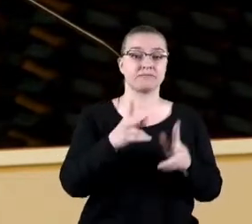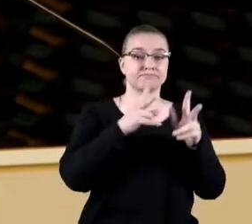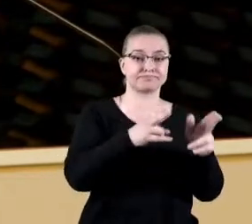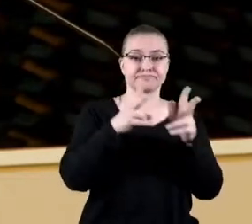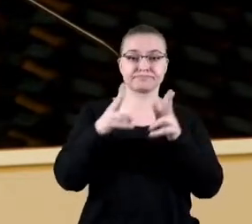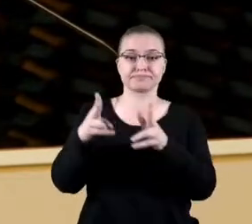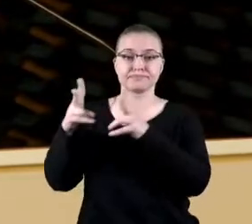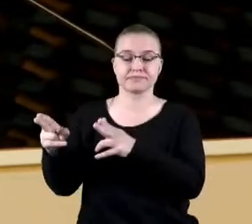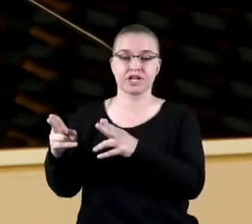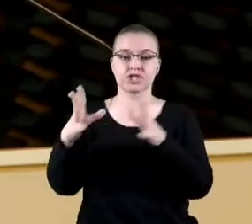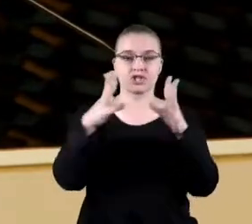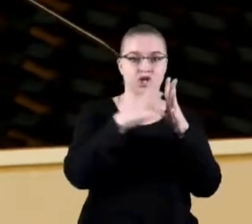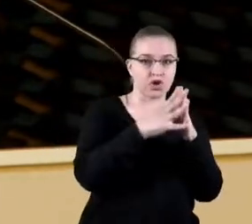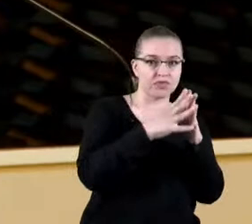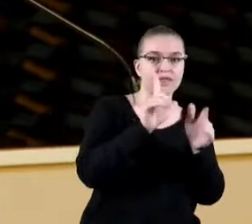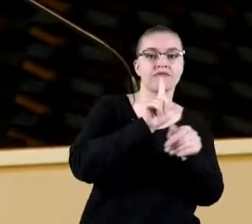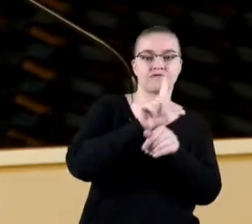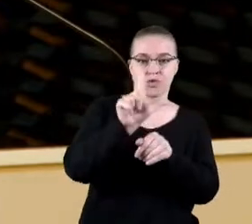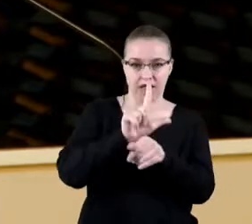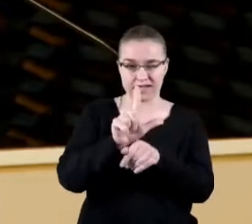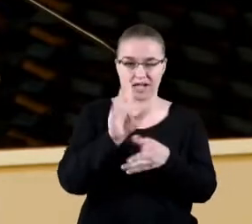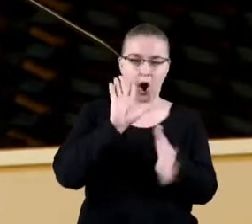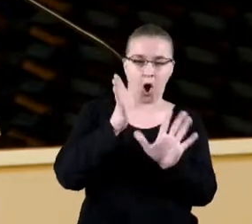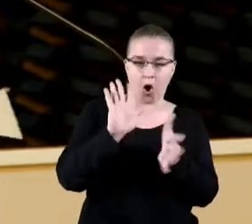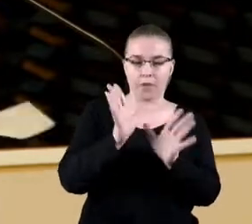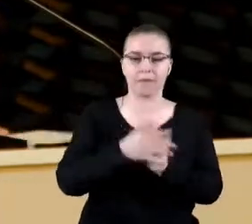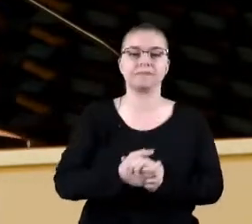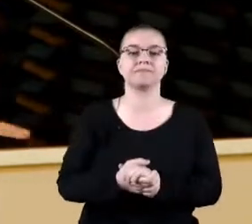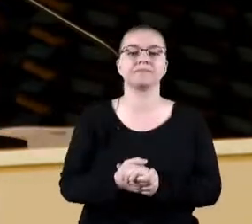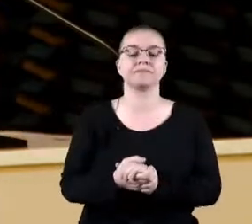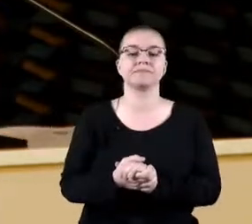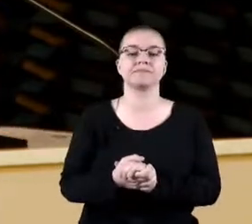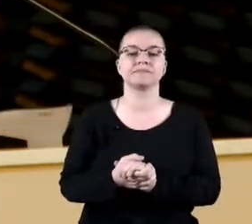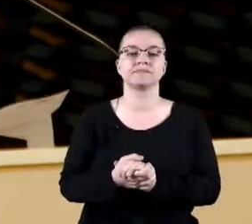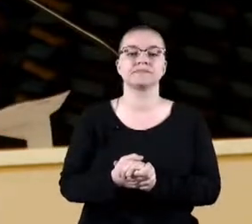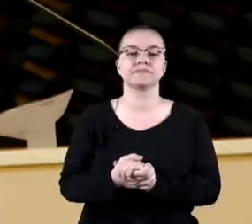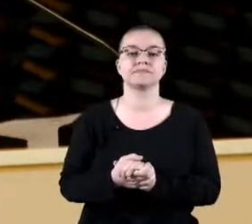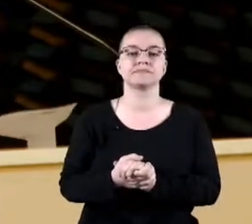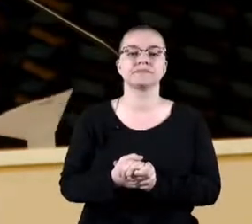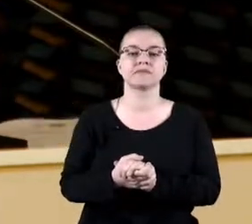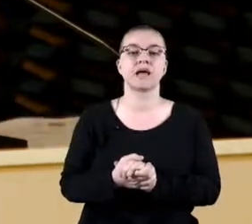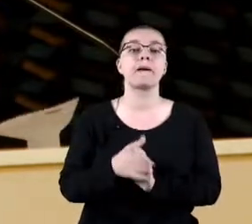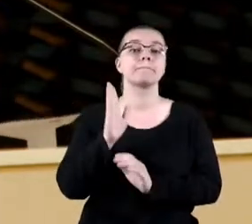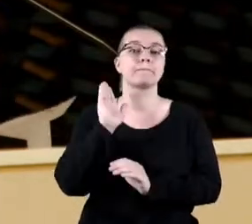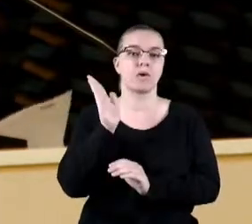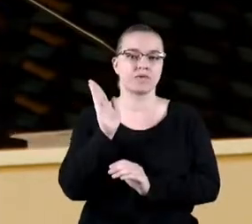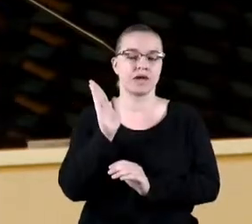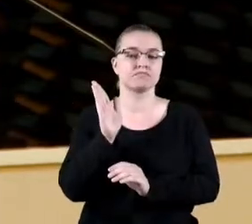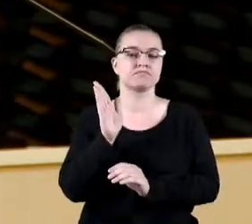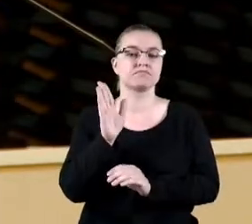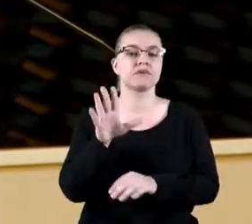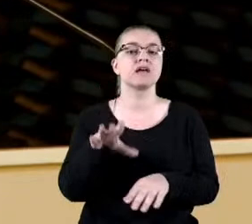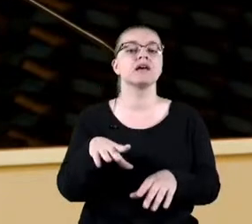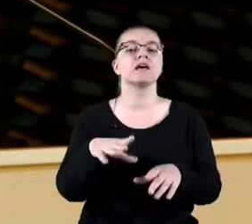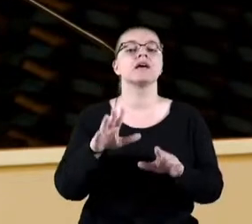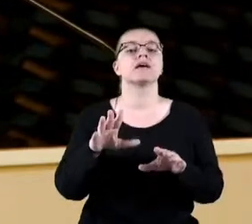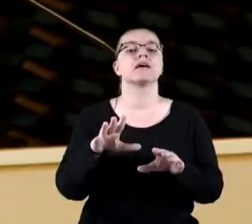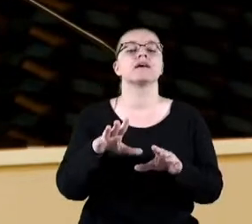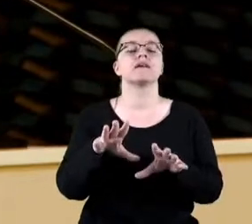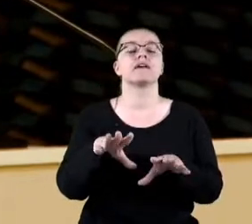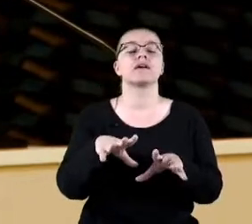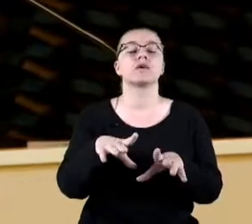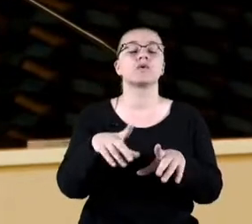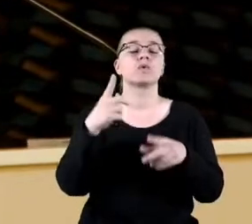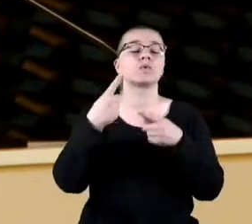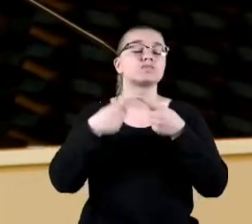to 12, more or less. I will have the pleasure to give a brief introduction summary, and then we will listening to